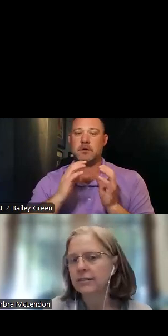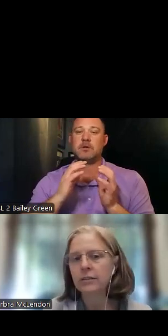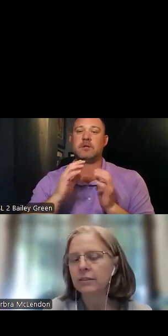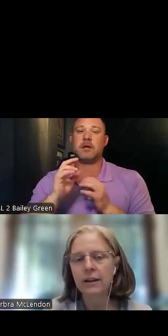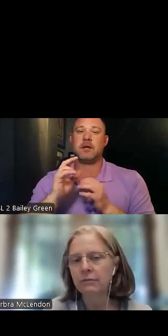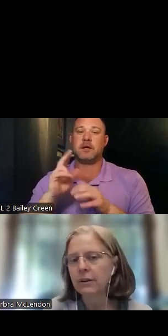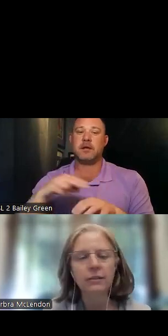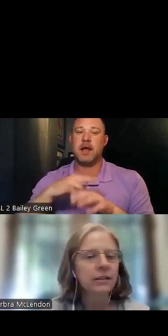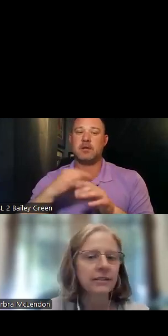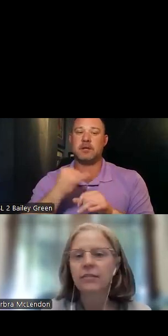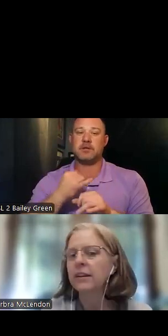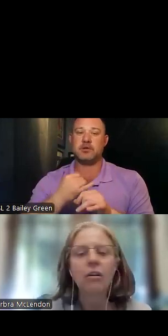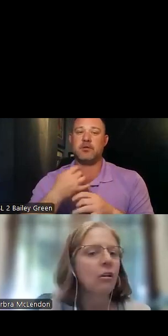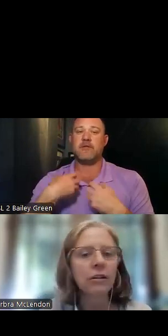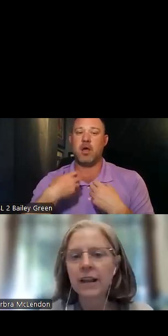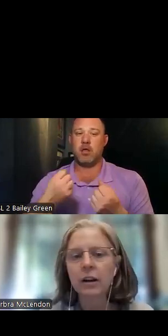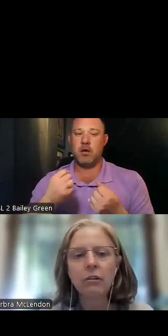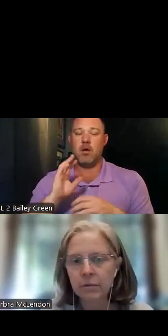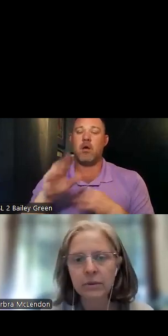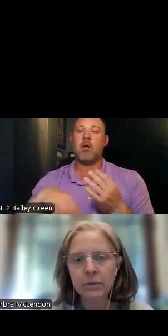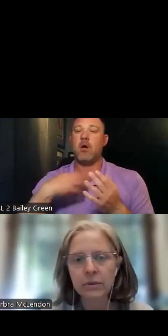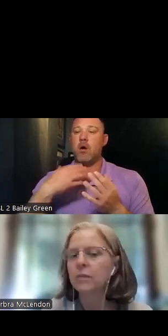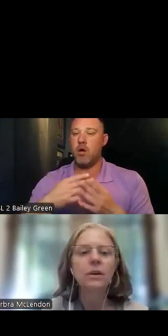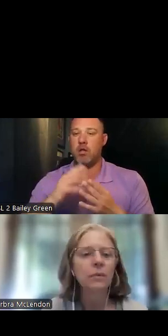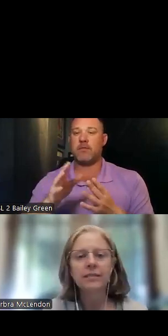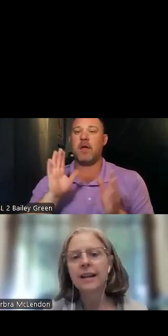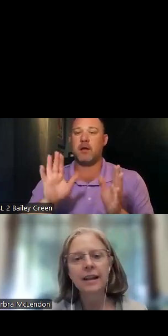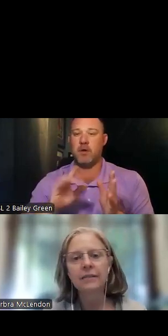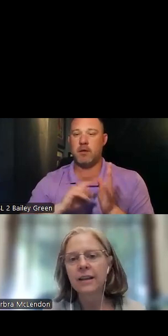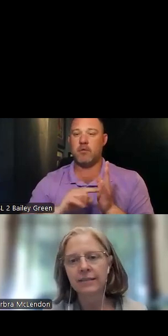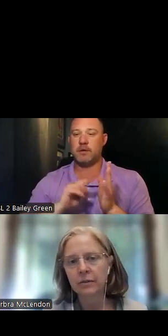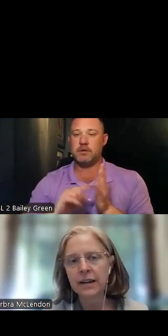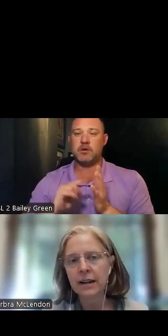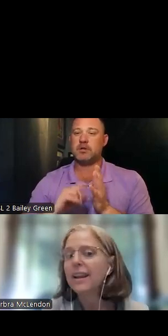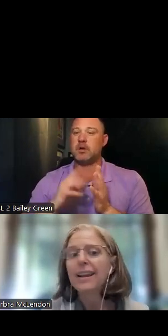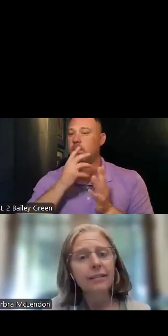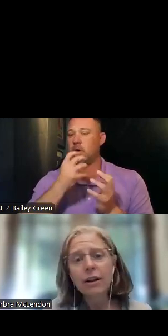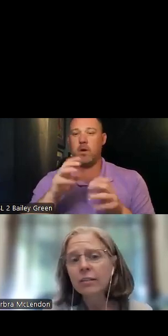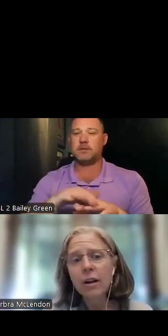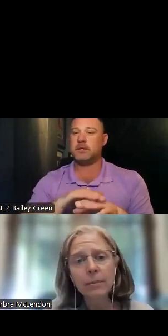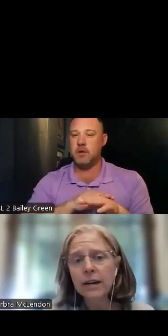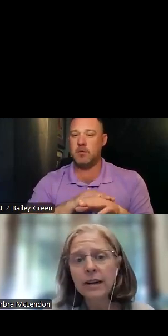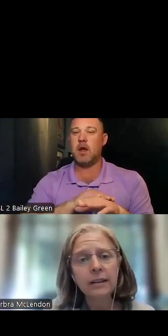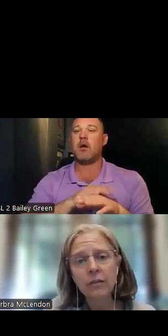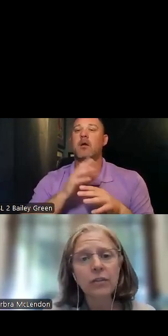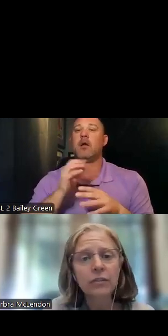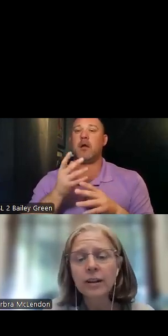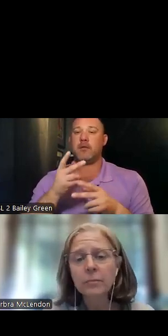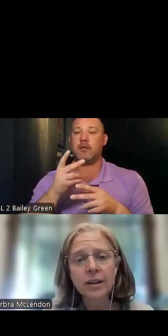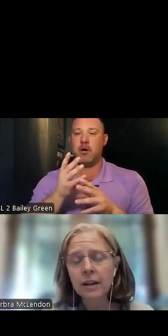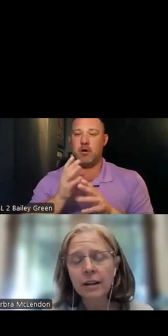National Institutes of Health, right? So this is funding all of that incredible research, and we don't want to see any of that slowed down. They're also operating